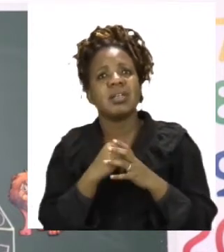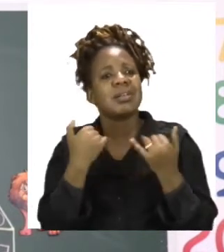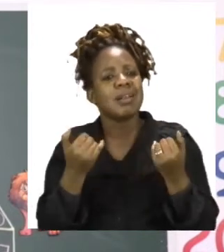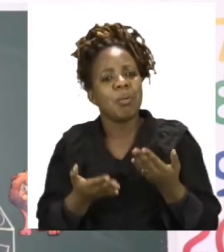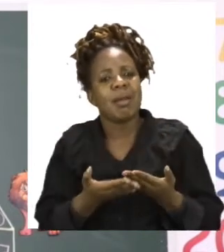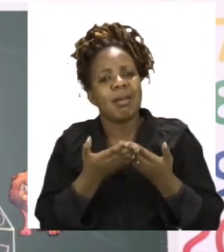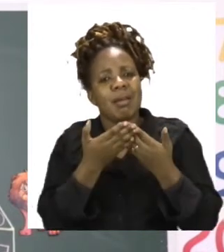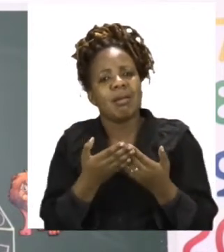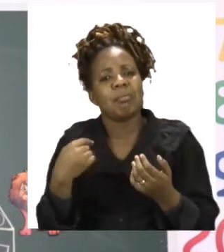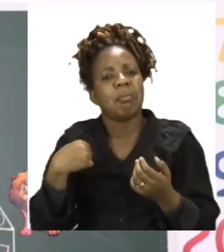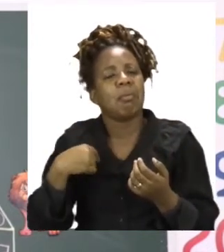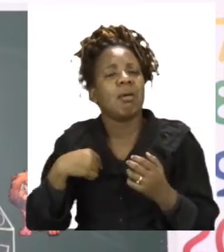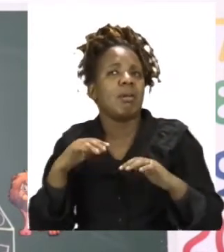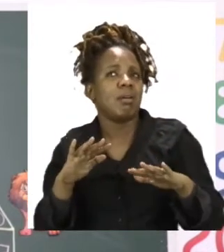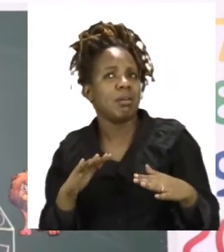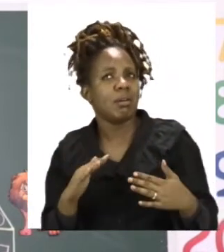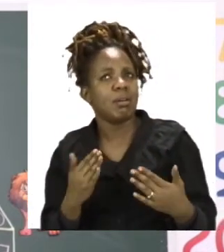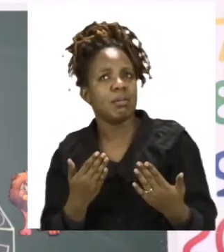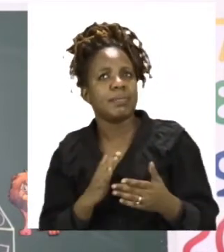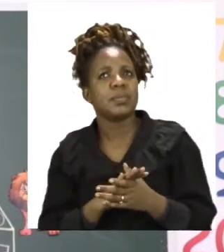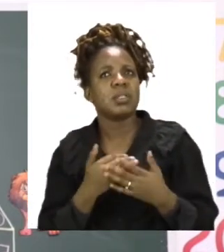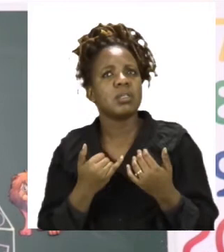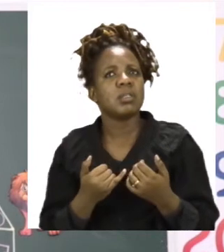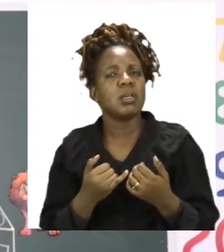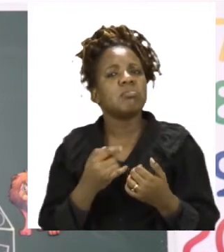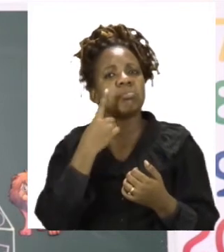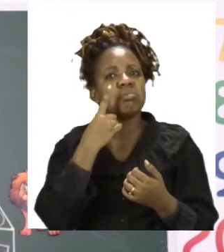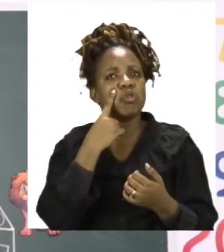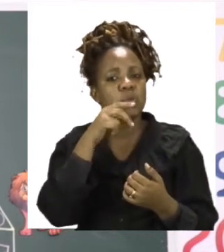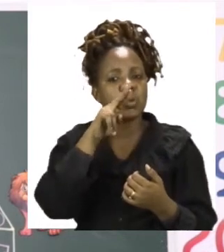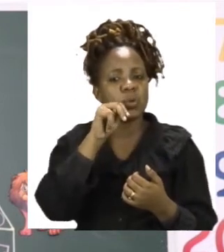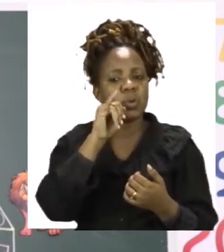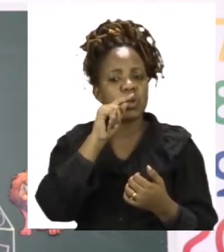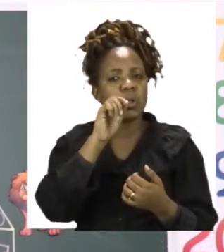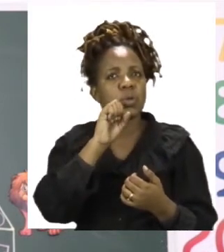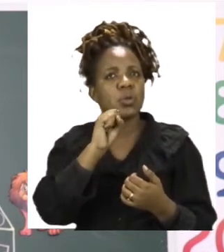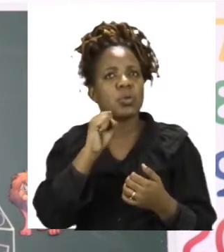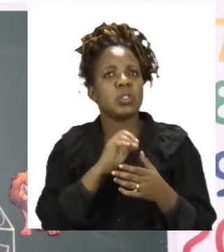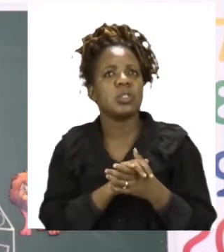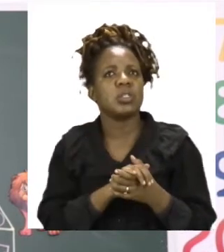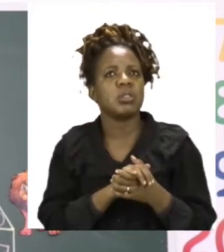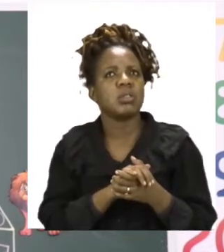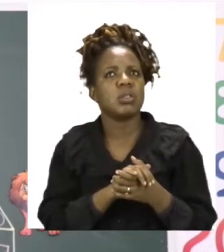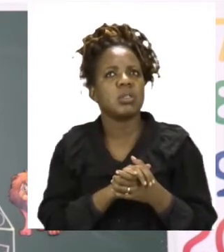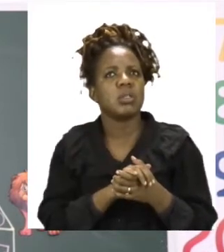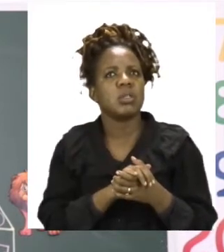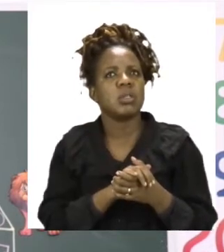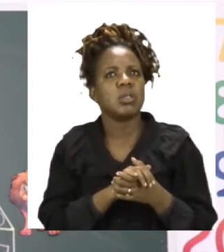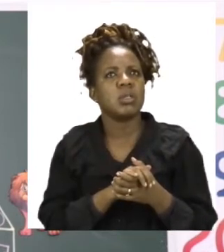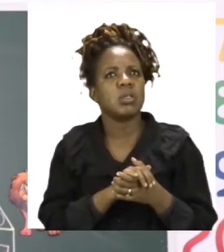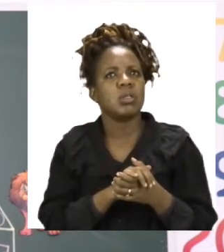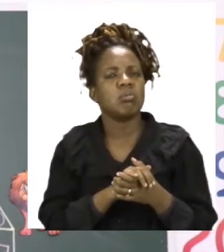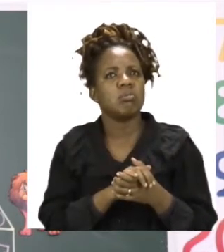him. We are going to say we are looking at the unit. We check the unit. If the